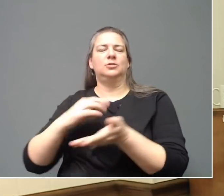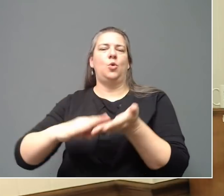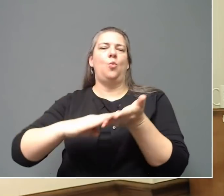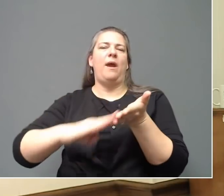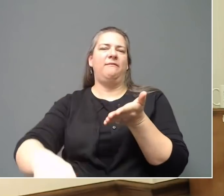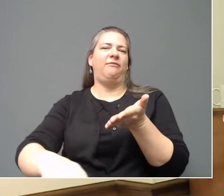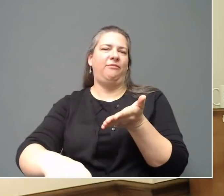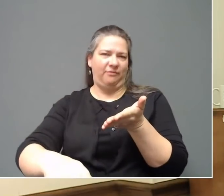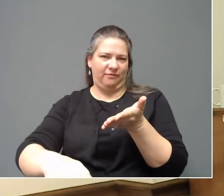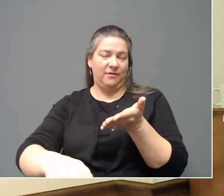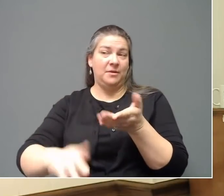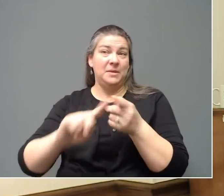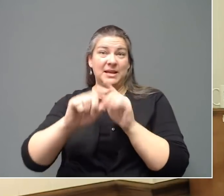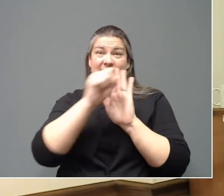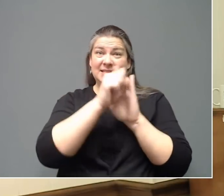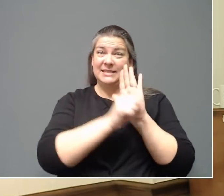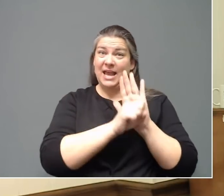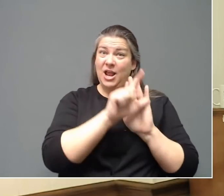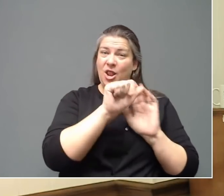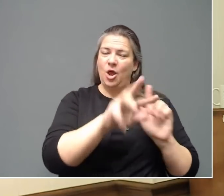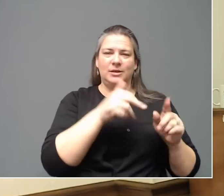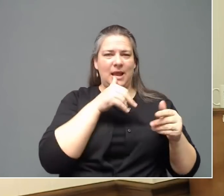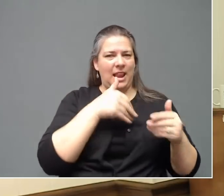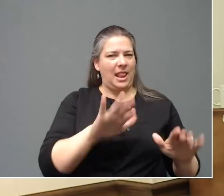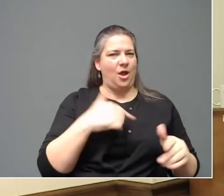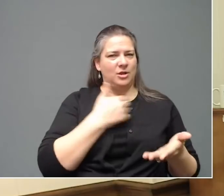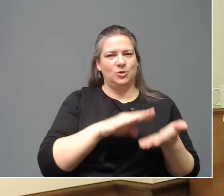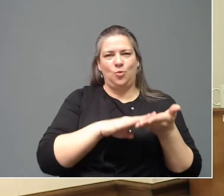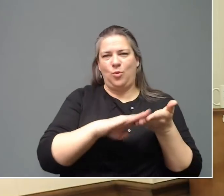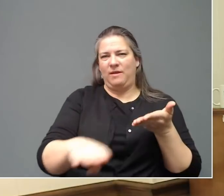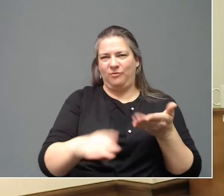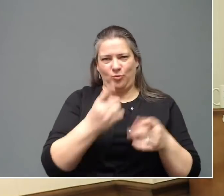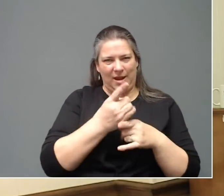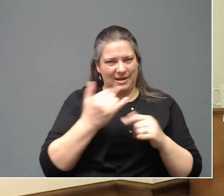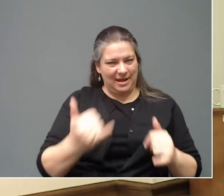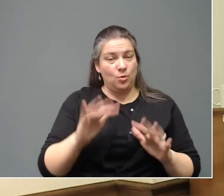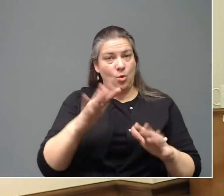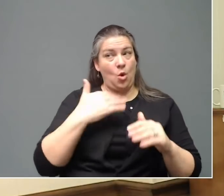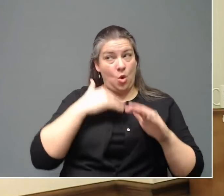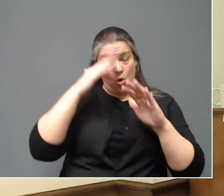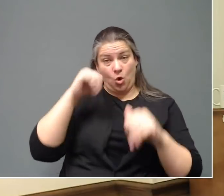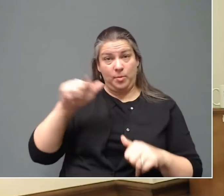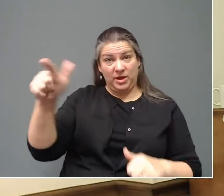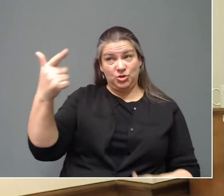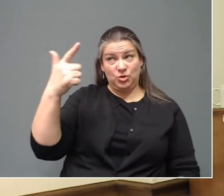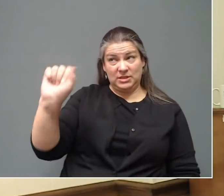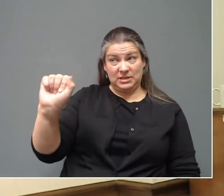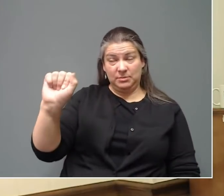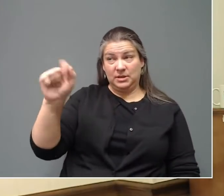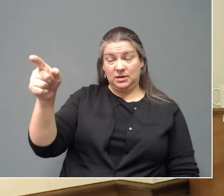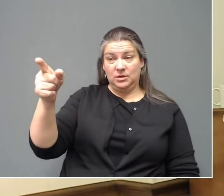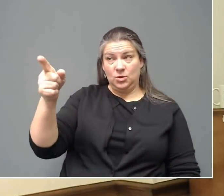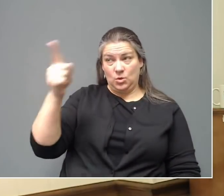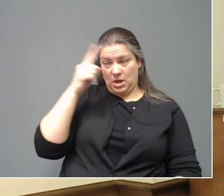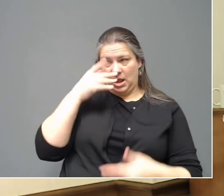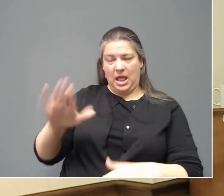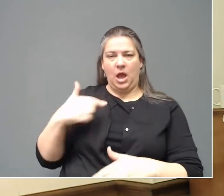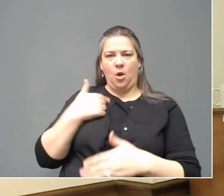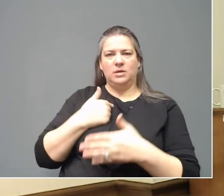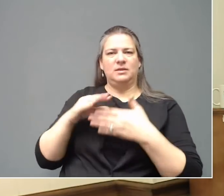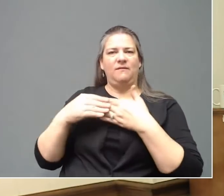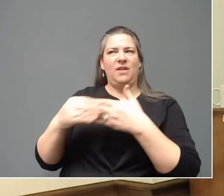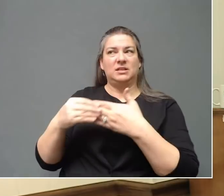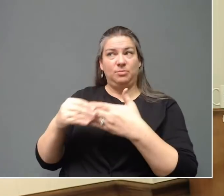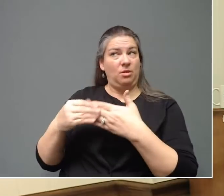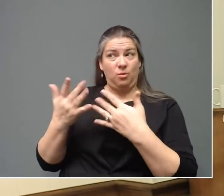state law doesn't at this time. So we are hoping the General Assembly will give us the flexibility to waive those payments while they